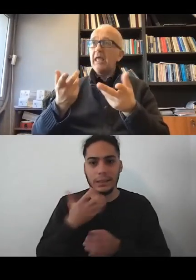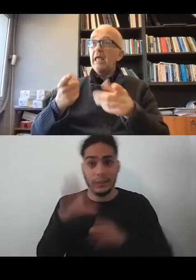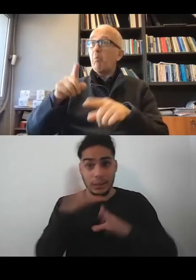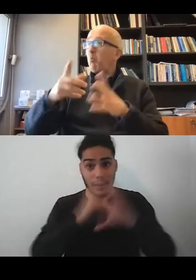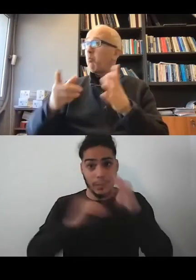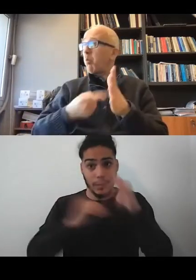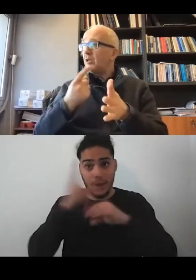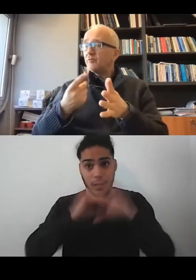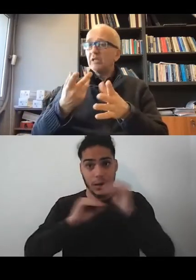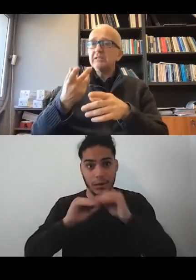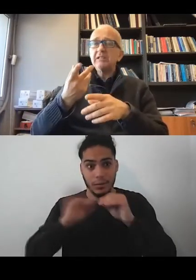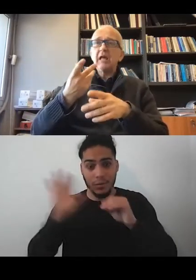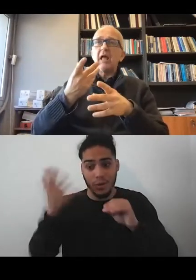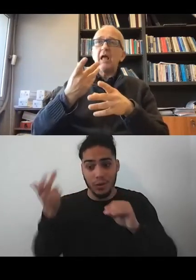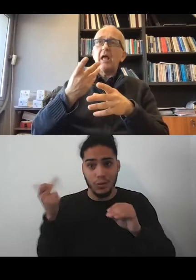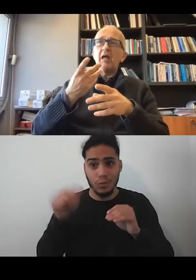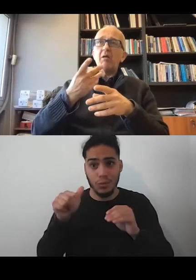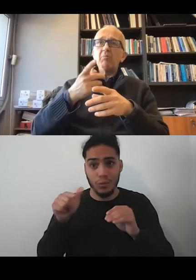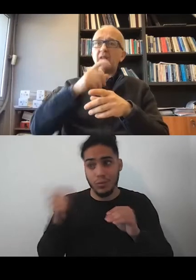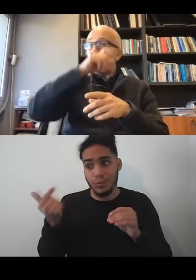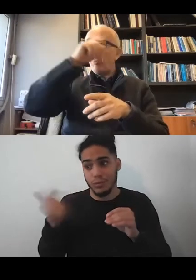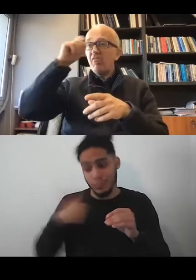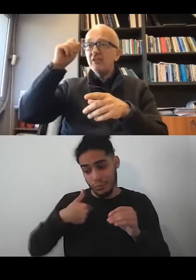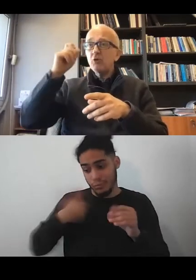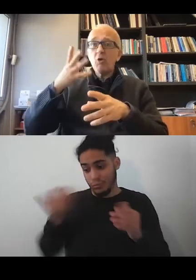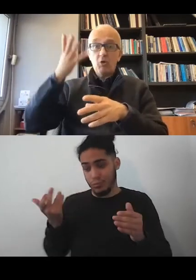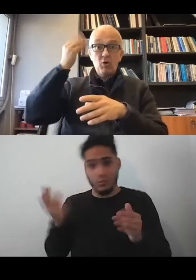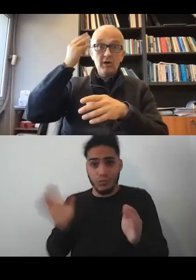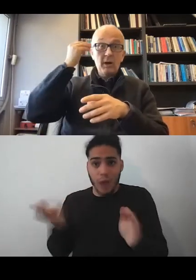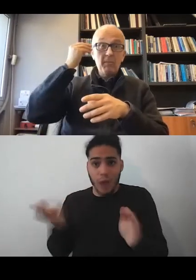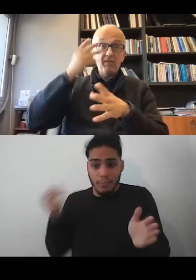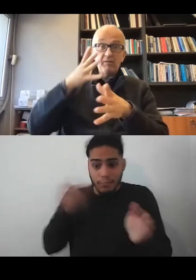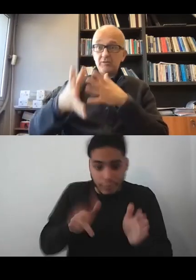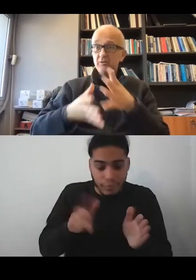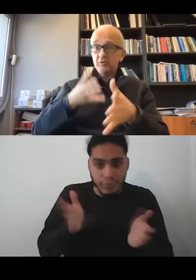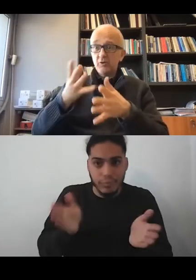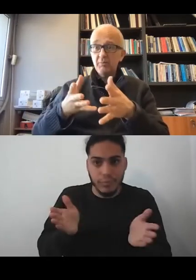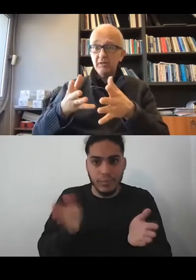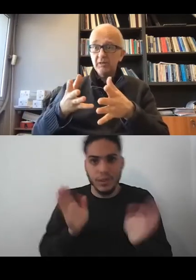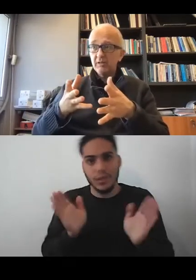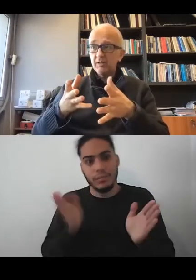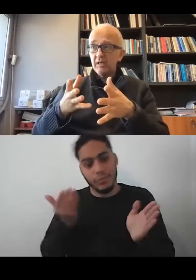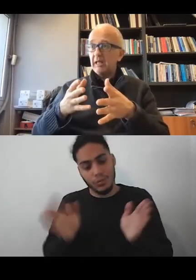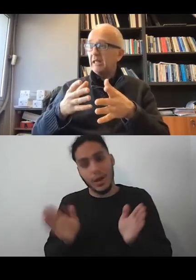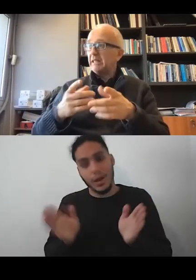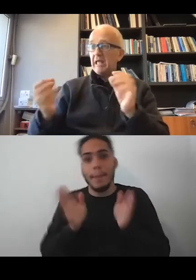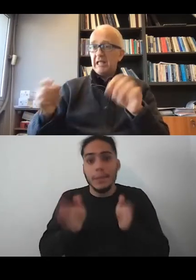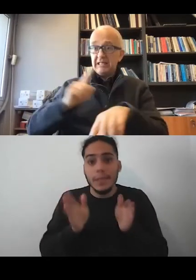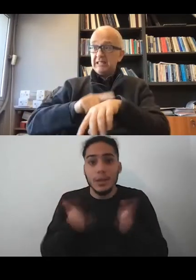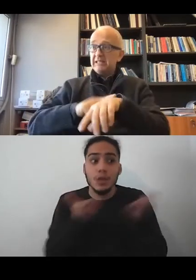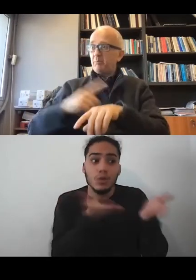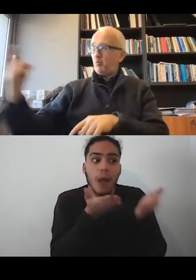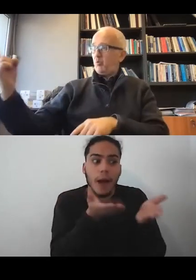you're already needed at the very first moment you have a deaf student in your class.